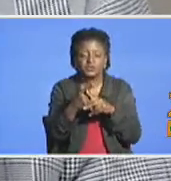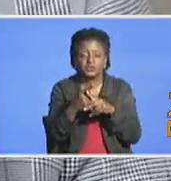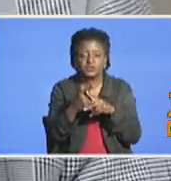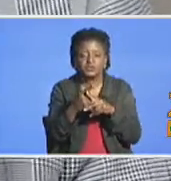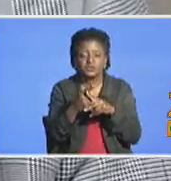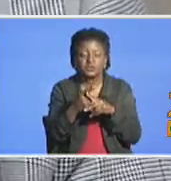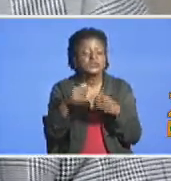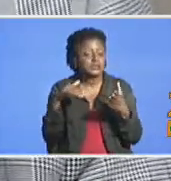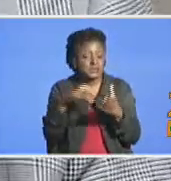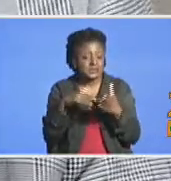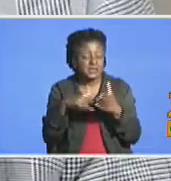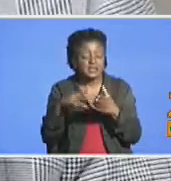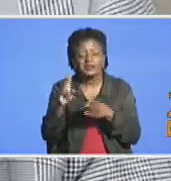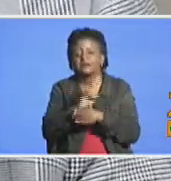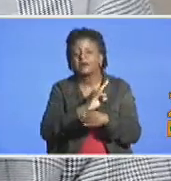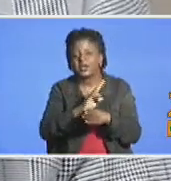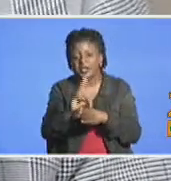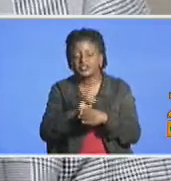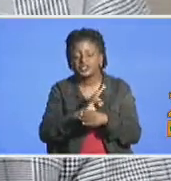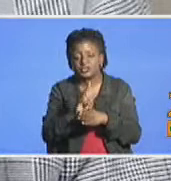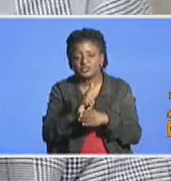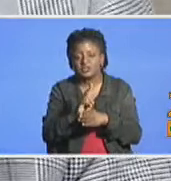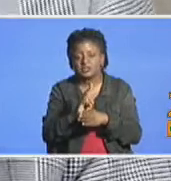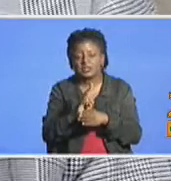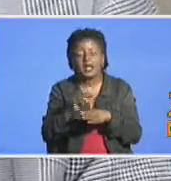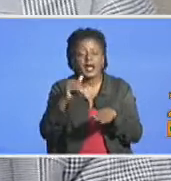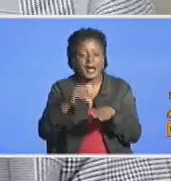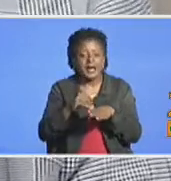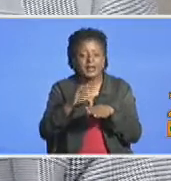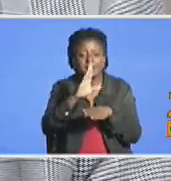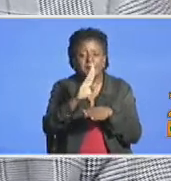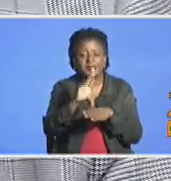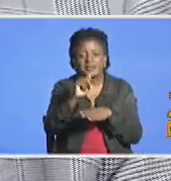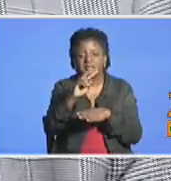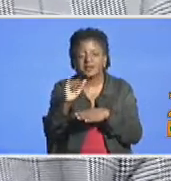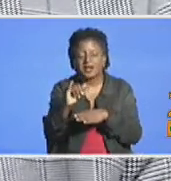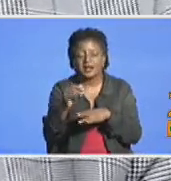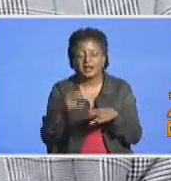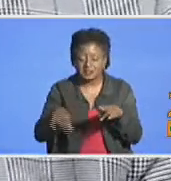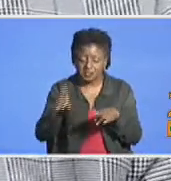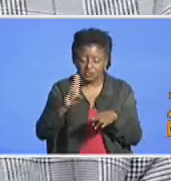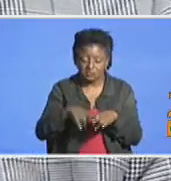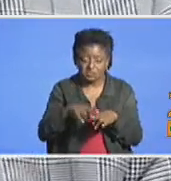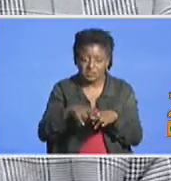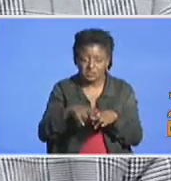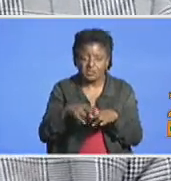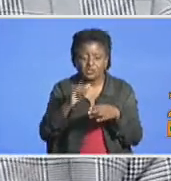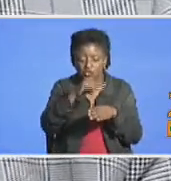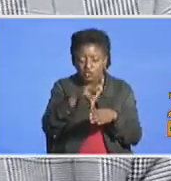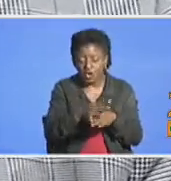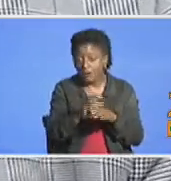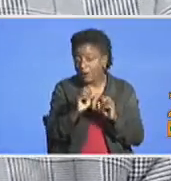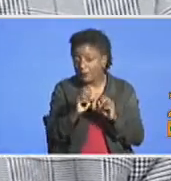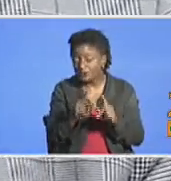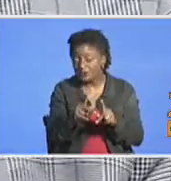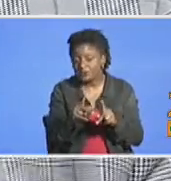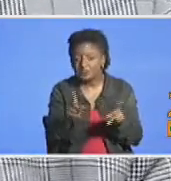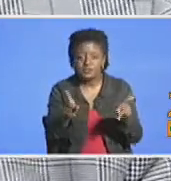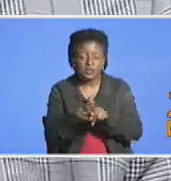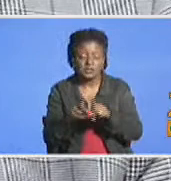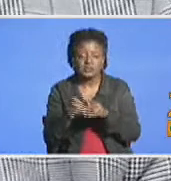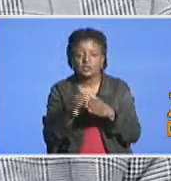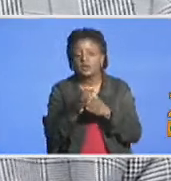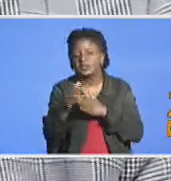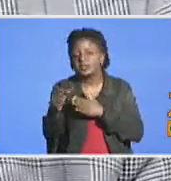vocational studies at BTVI, increasing not only their job opportunities, but their